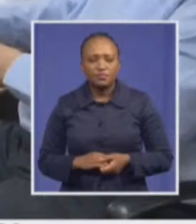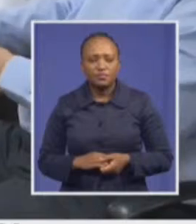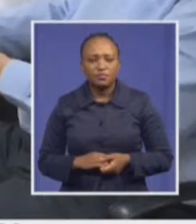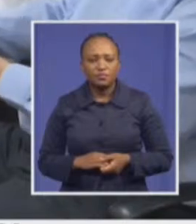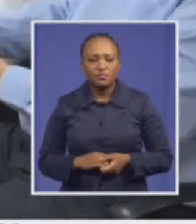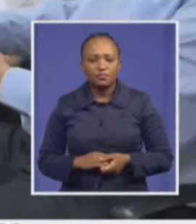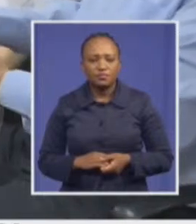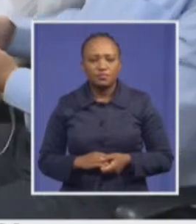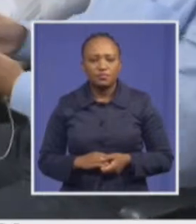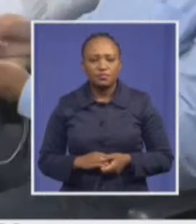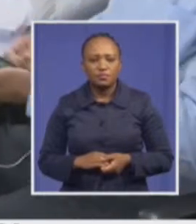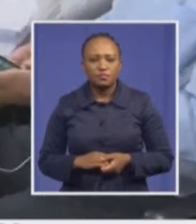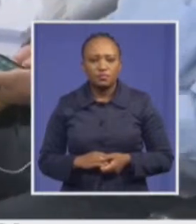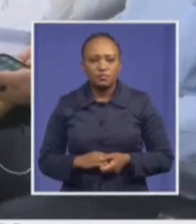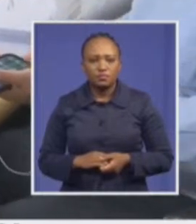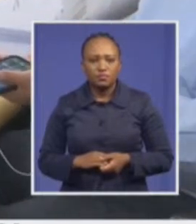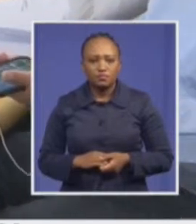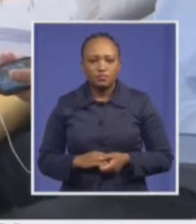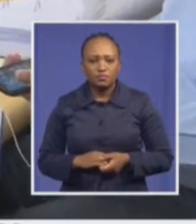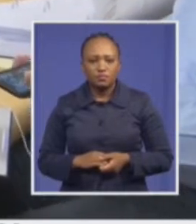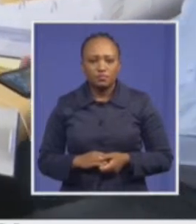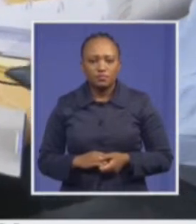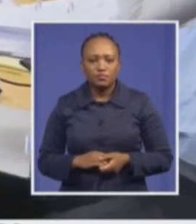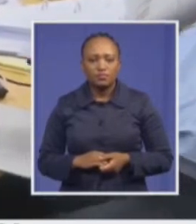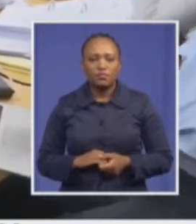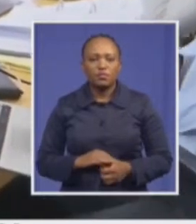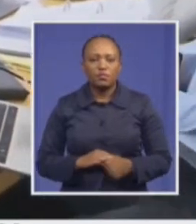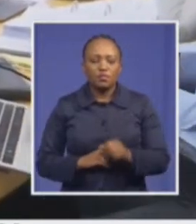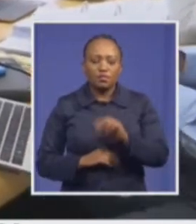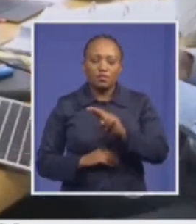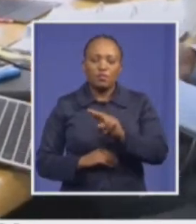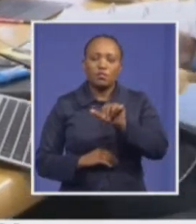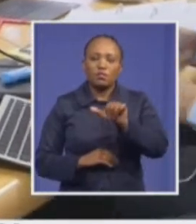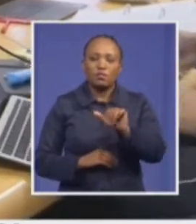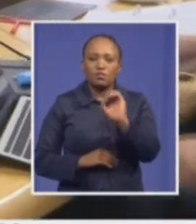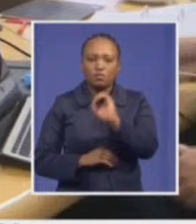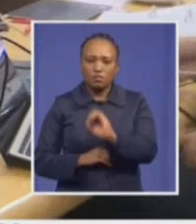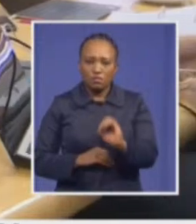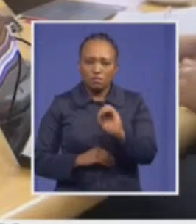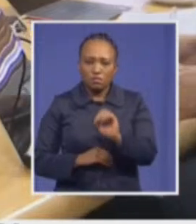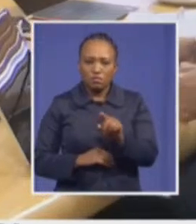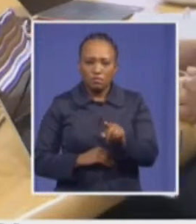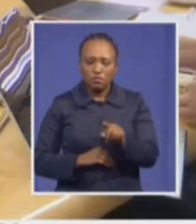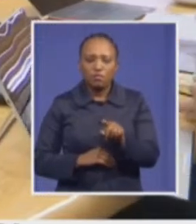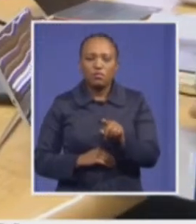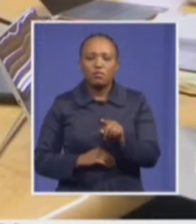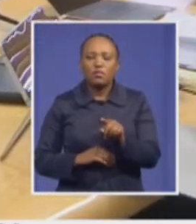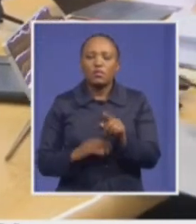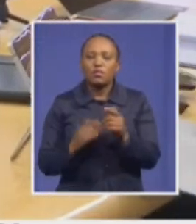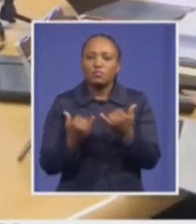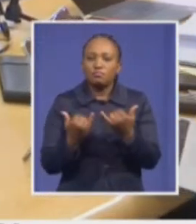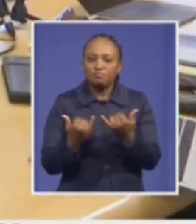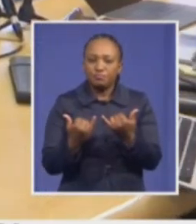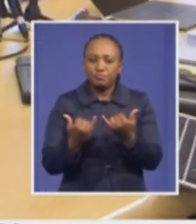This is now the 26th of October, and we are now dealing with the action proceedings.